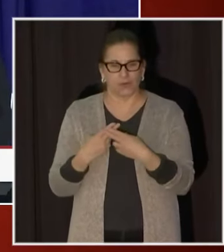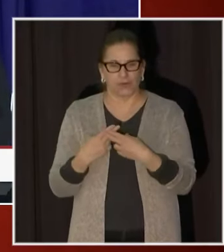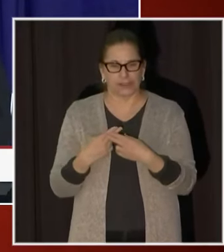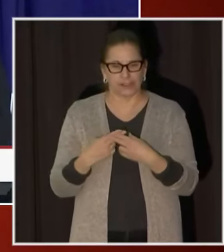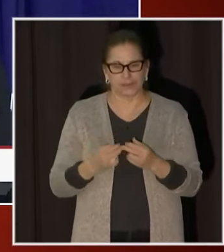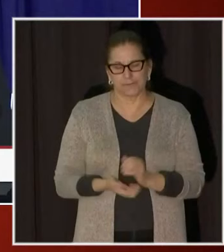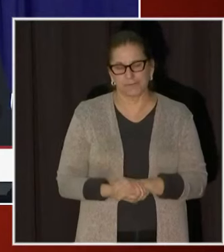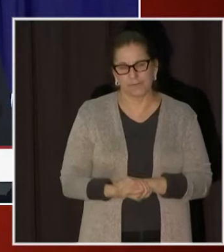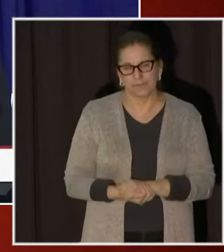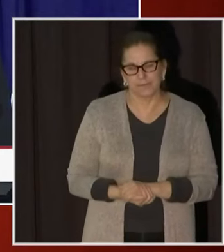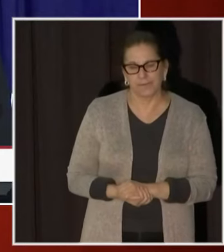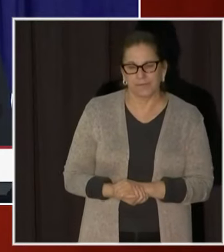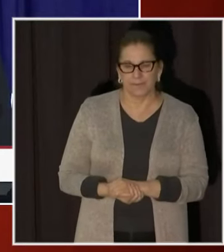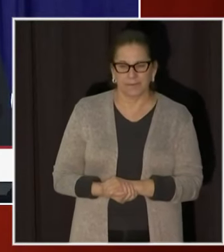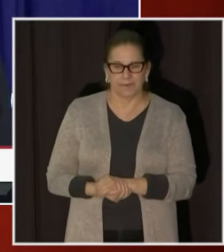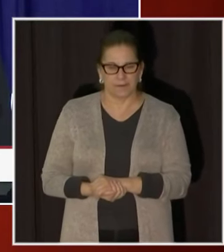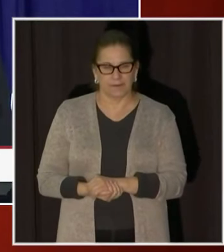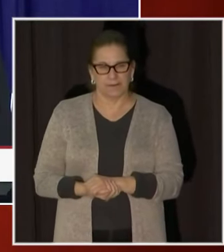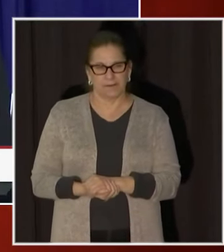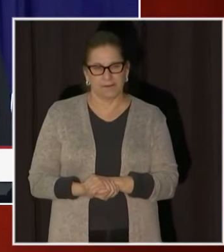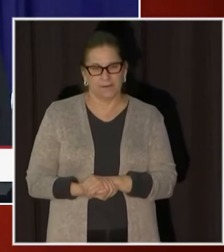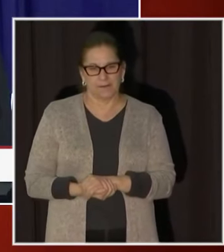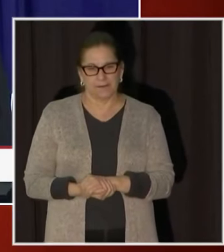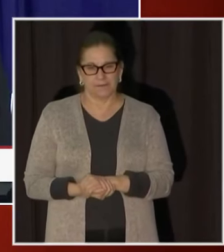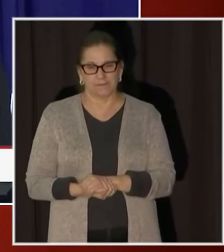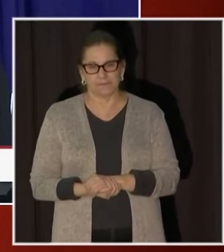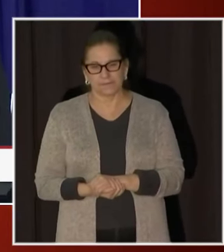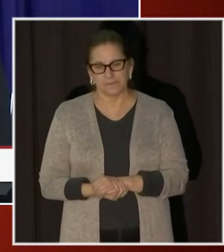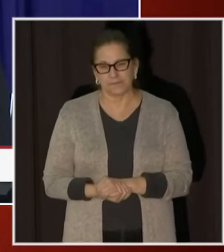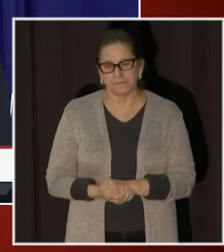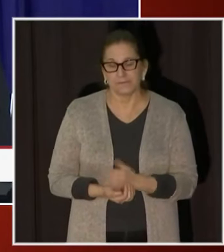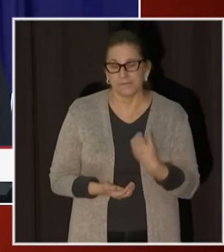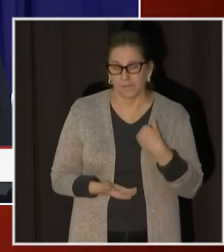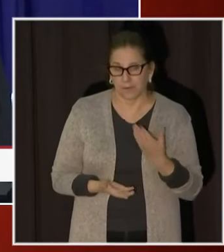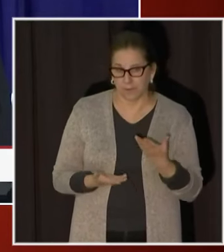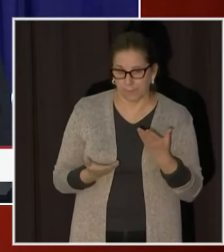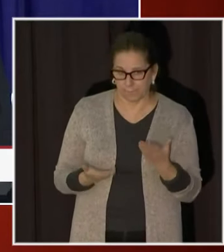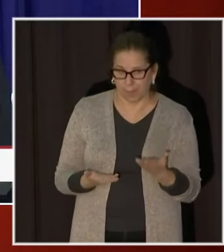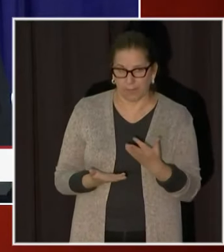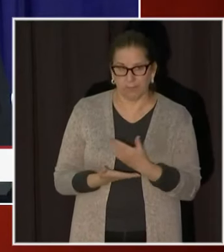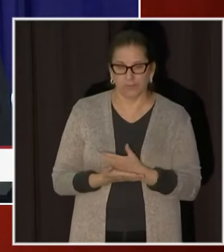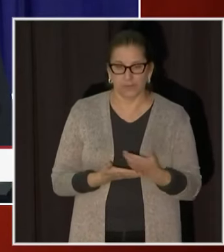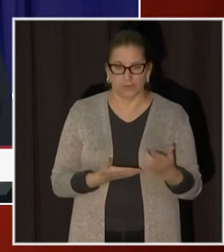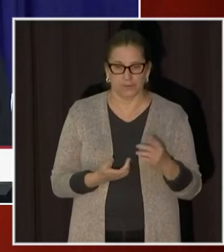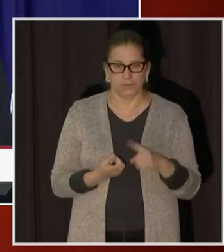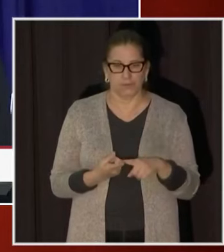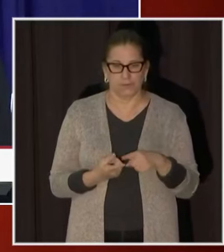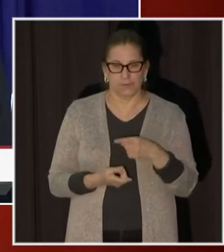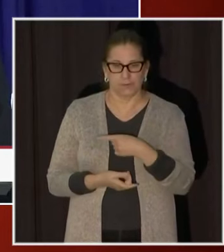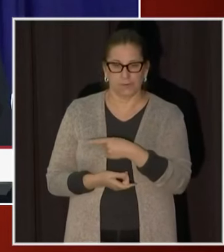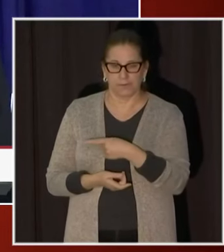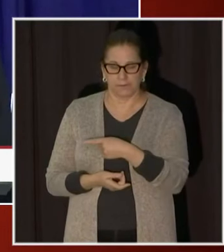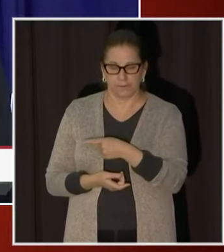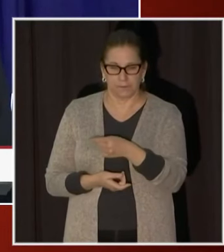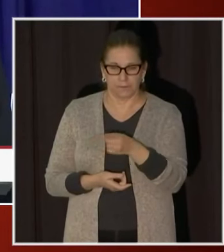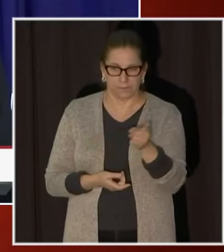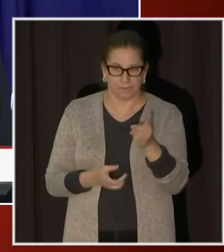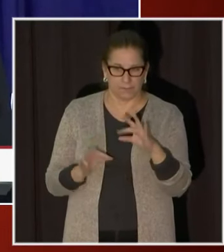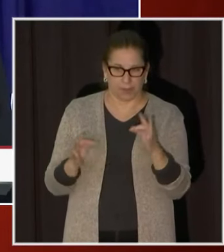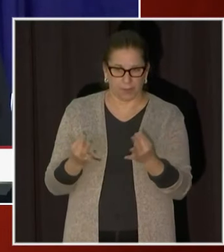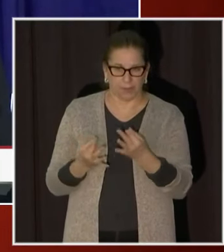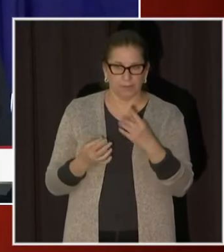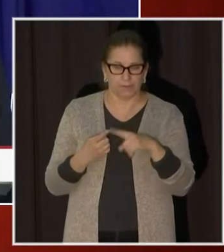have had and been provided the resources to be prepared for a